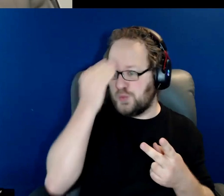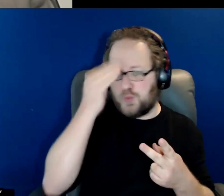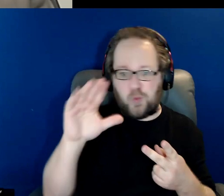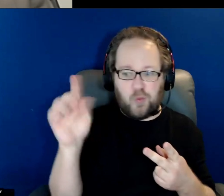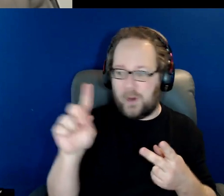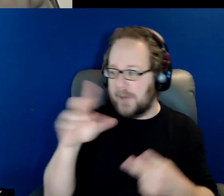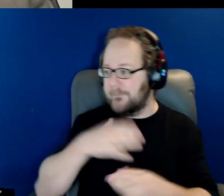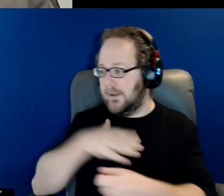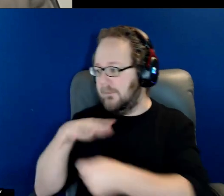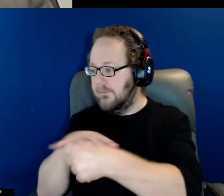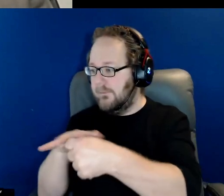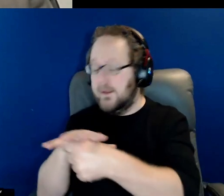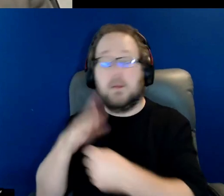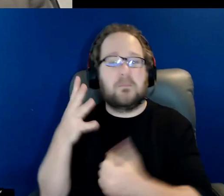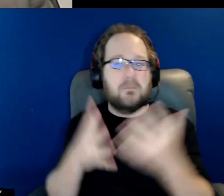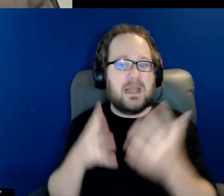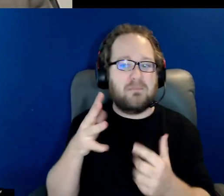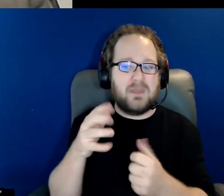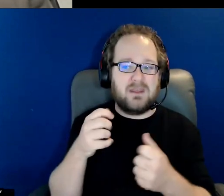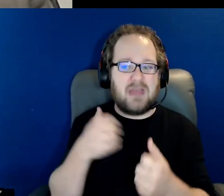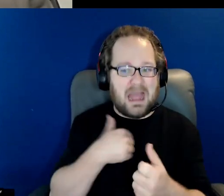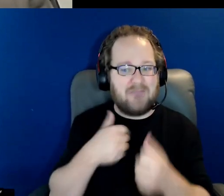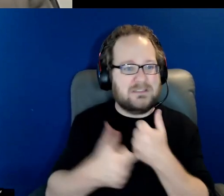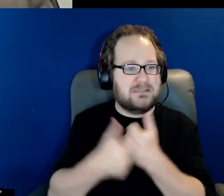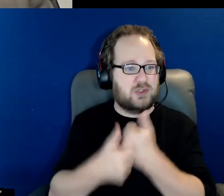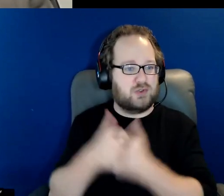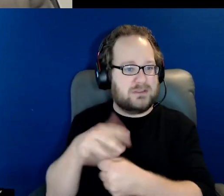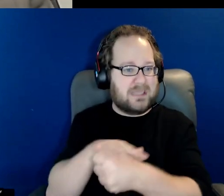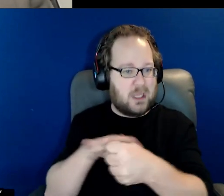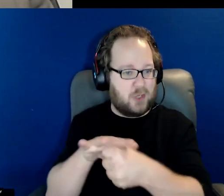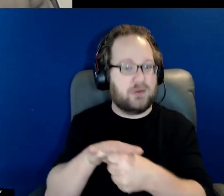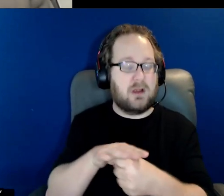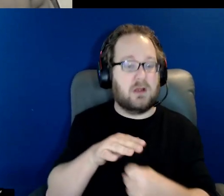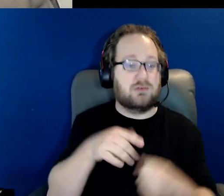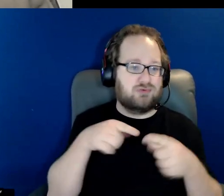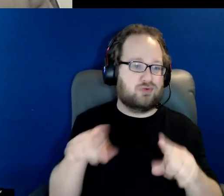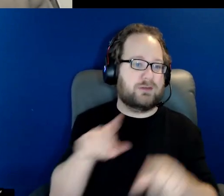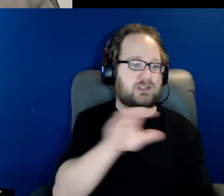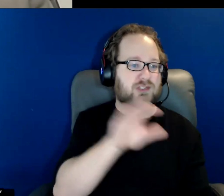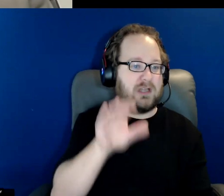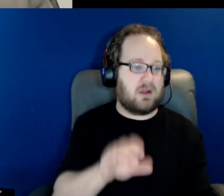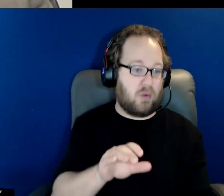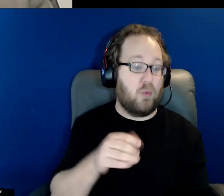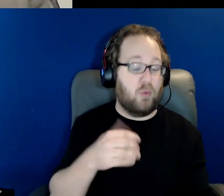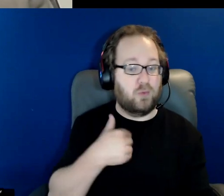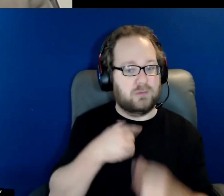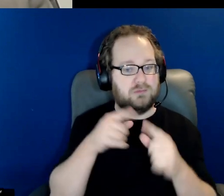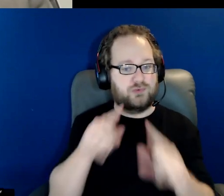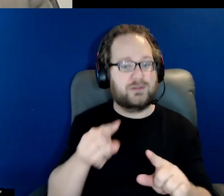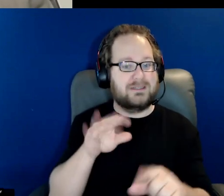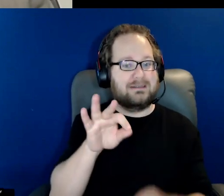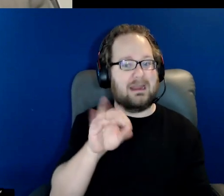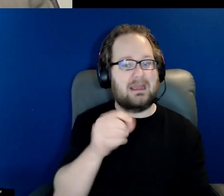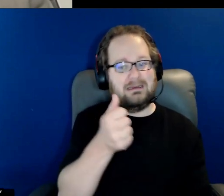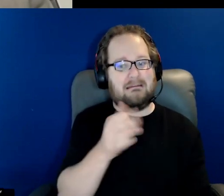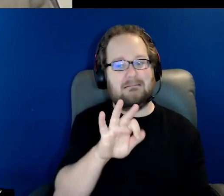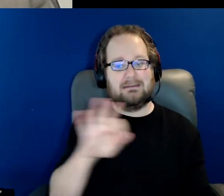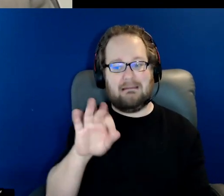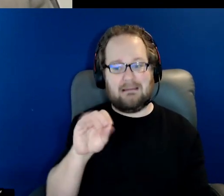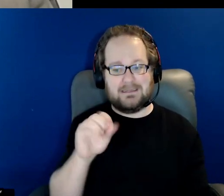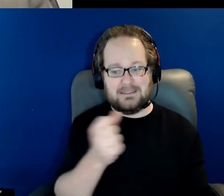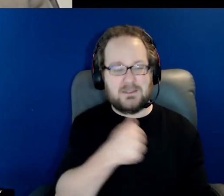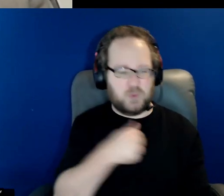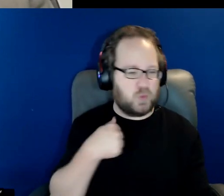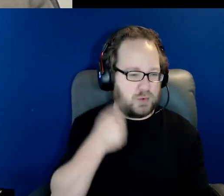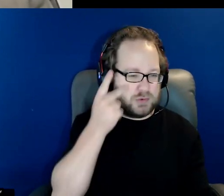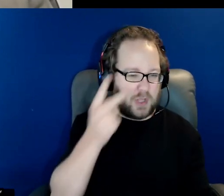neighborhood and they don't want to open their doors and windows, which happened in Chicago in the mid-90s. But now we have technology that connects us. So let's watch social media,